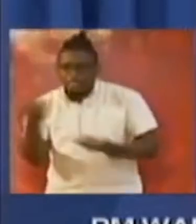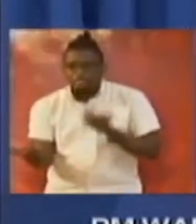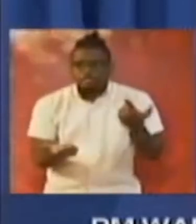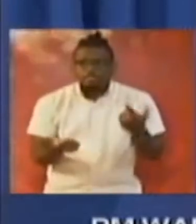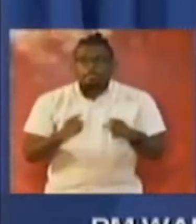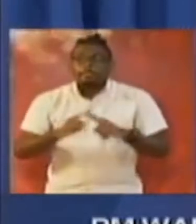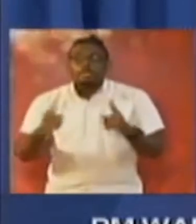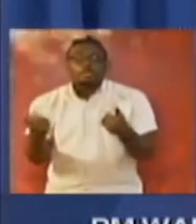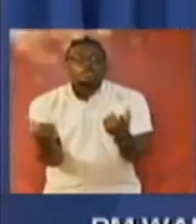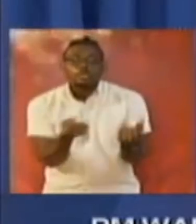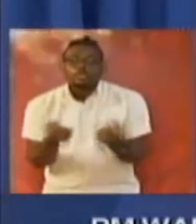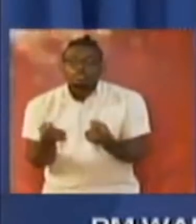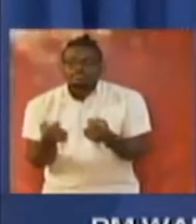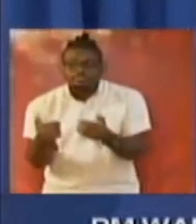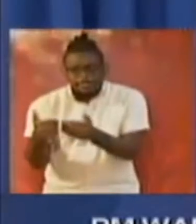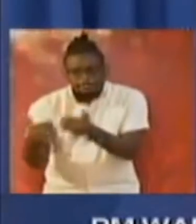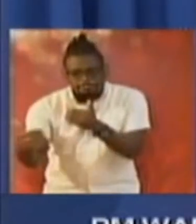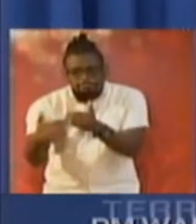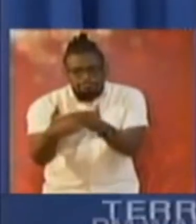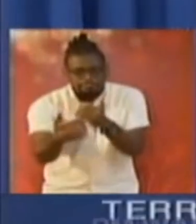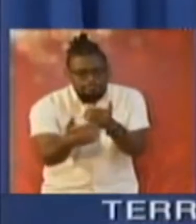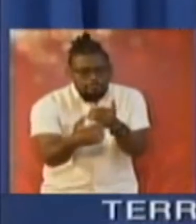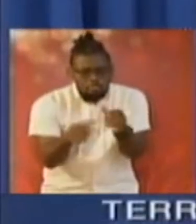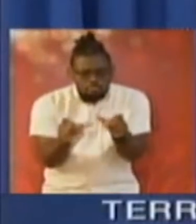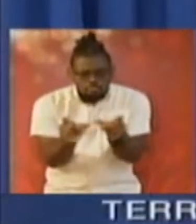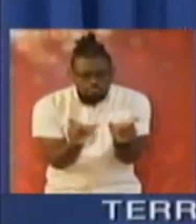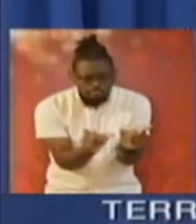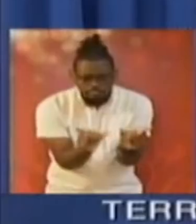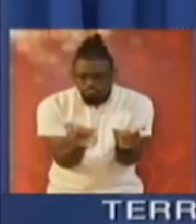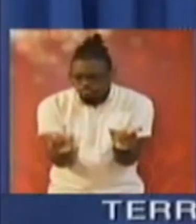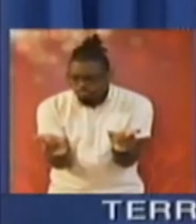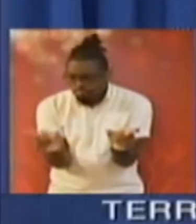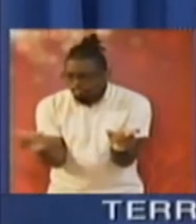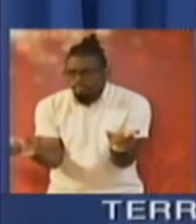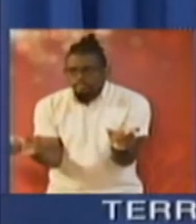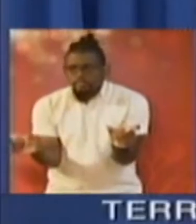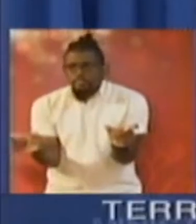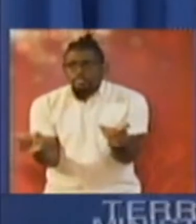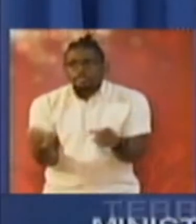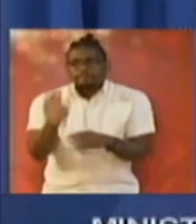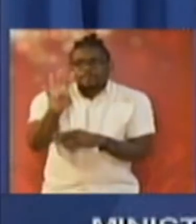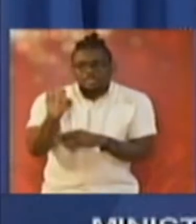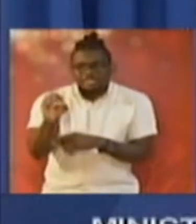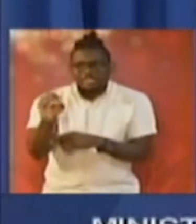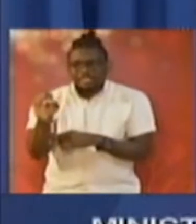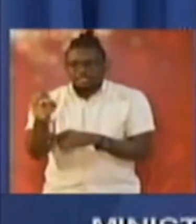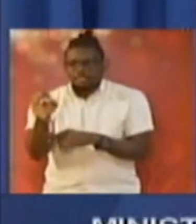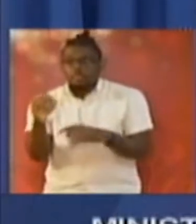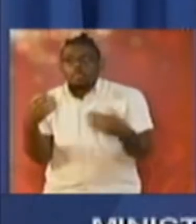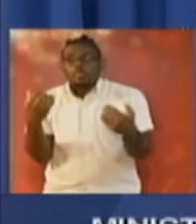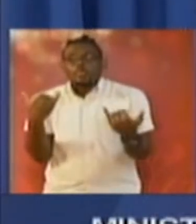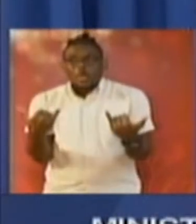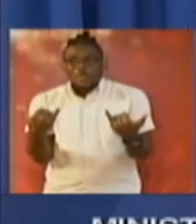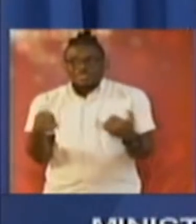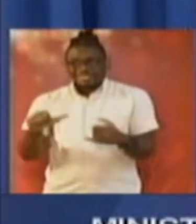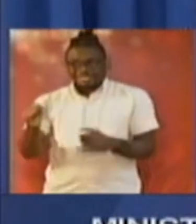So if they are accustomed having 30 or 40 people at home, they are now saying, okay, 10 people come between